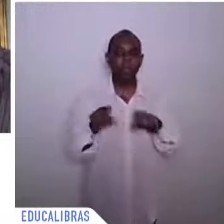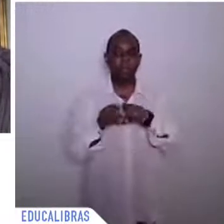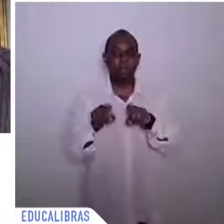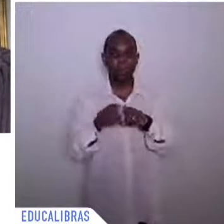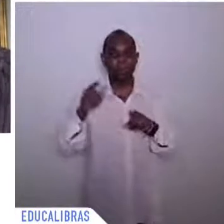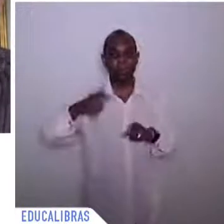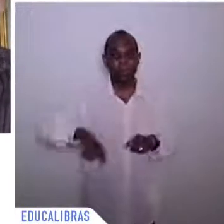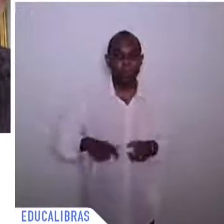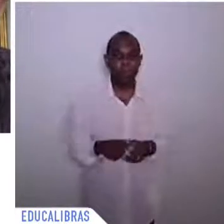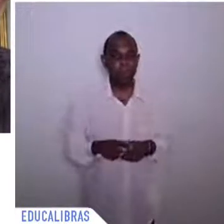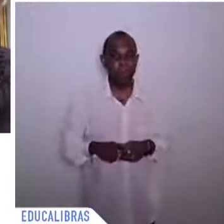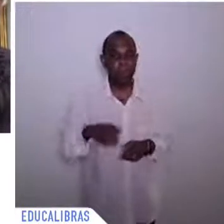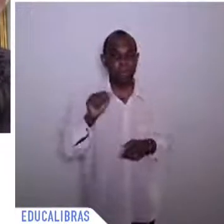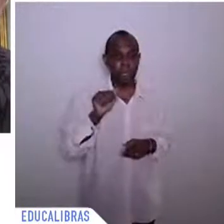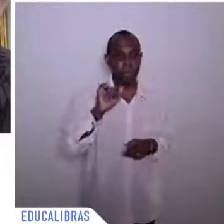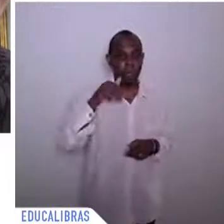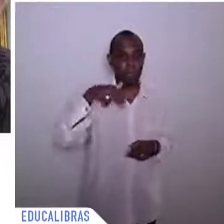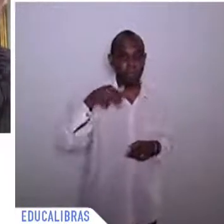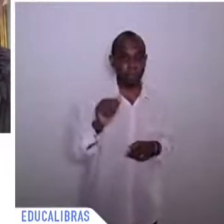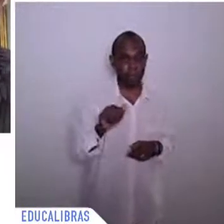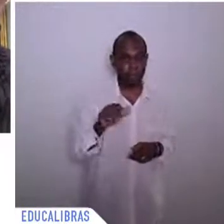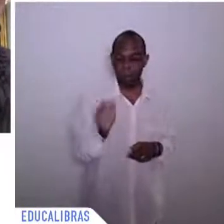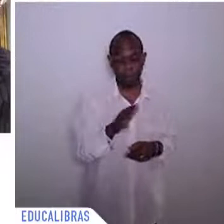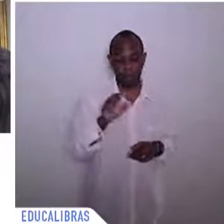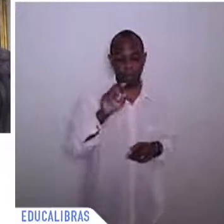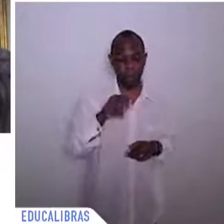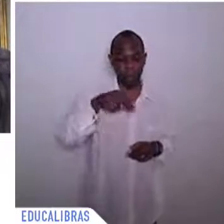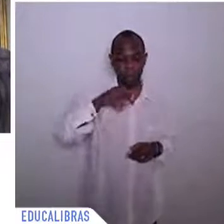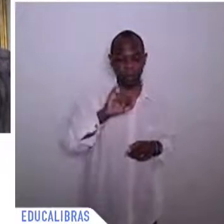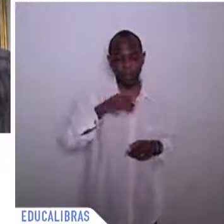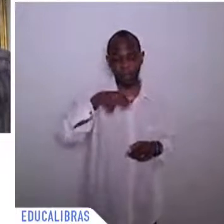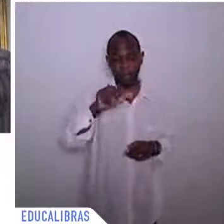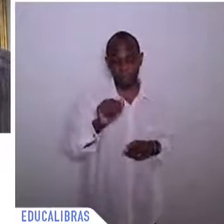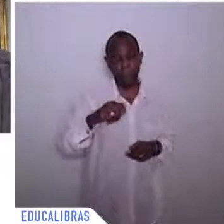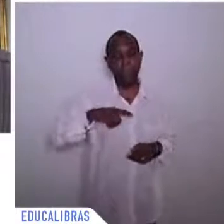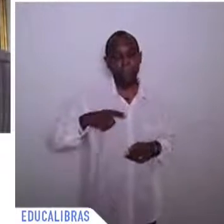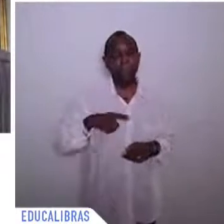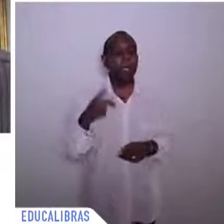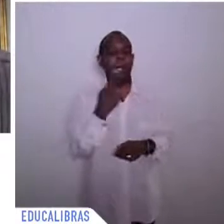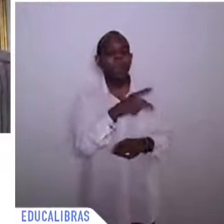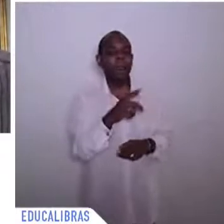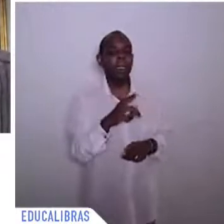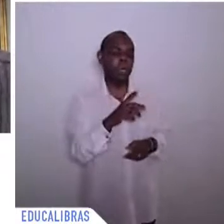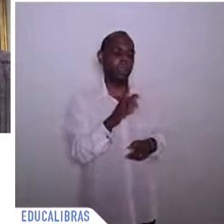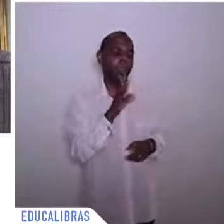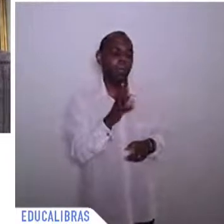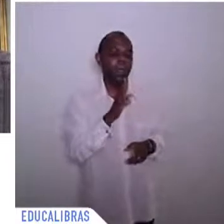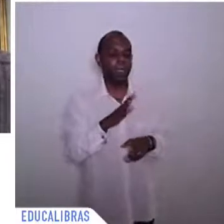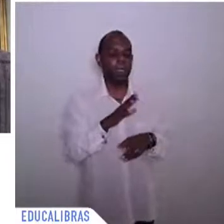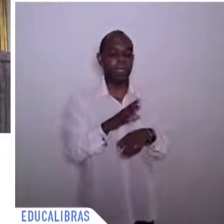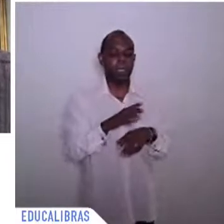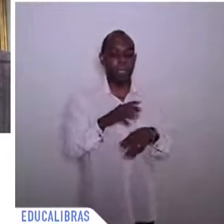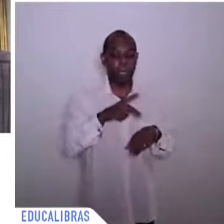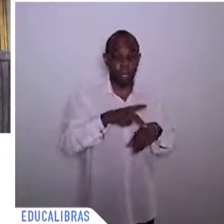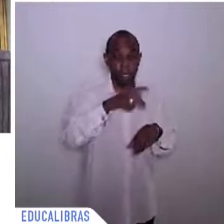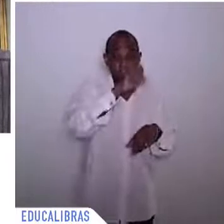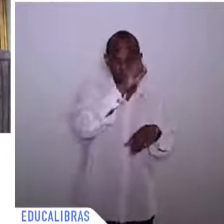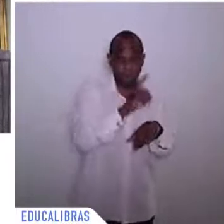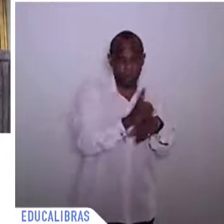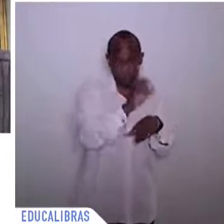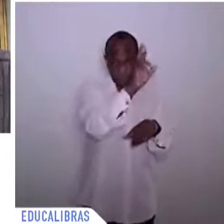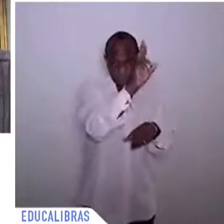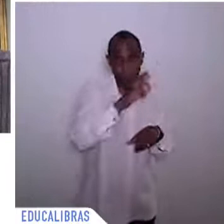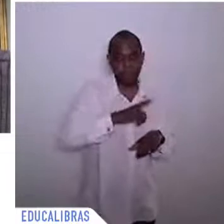terms as a court administration with brilliant performance. In addition to Minister Cardozo, we are delighted to welcome